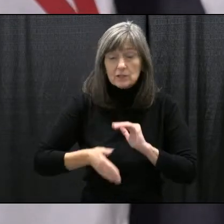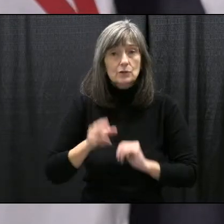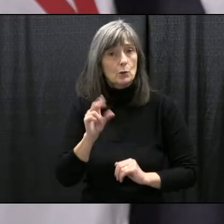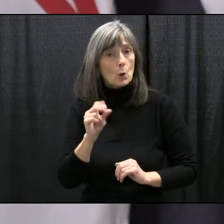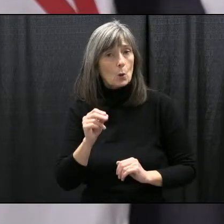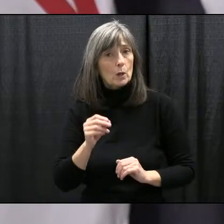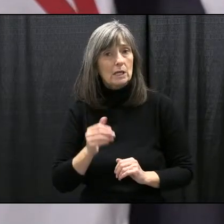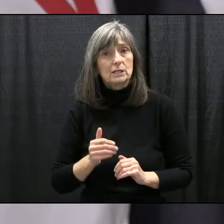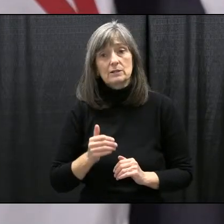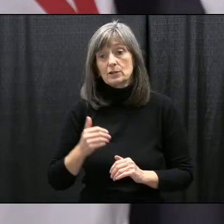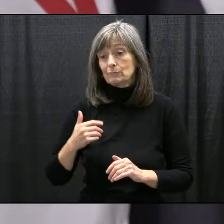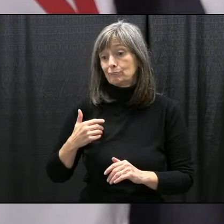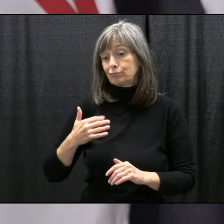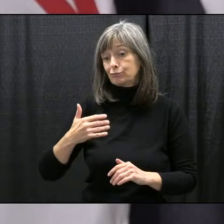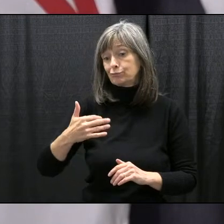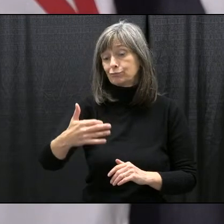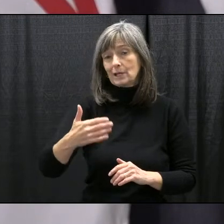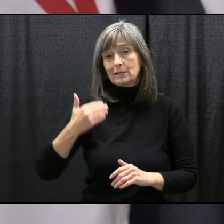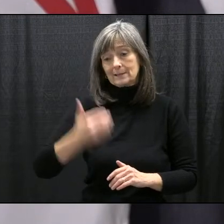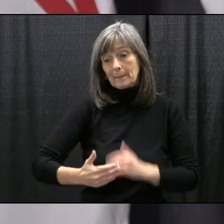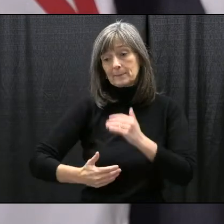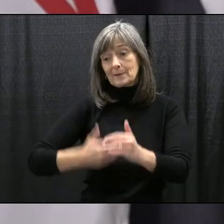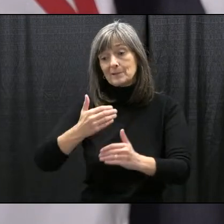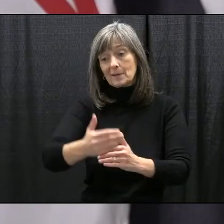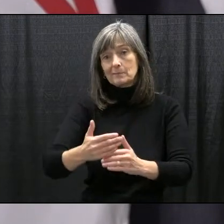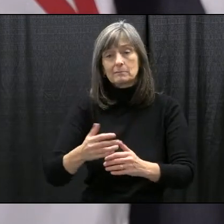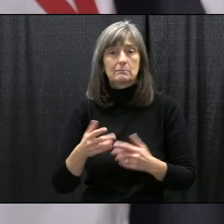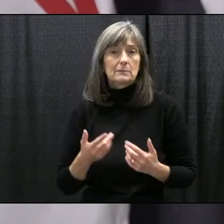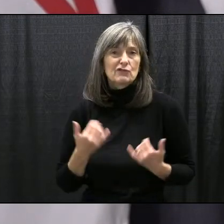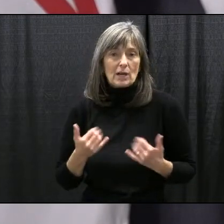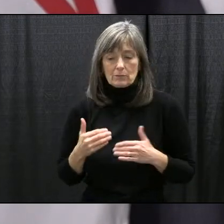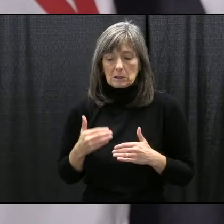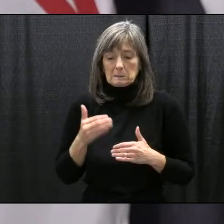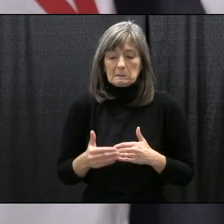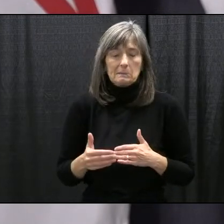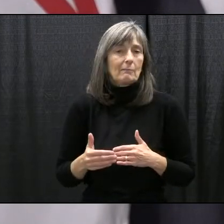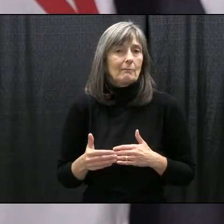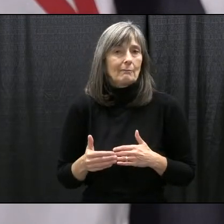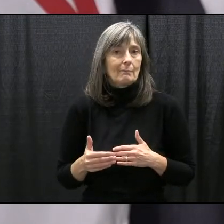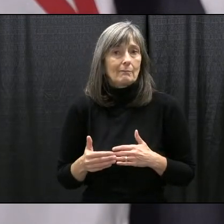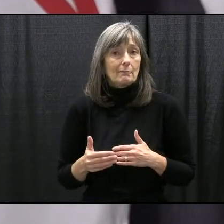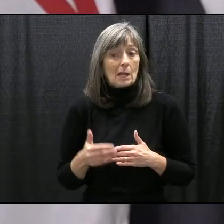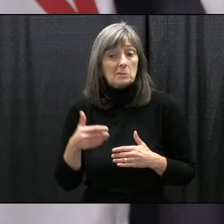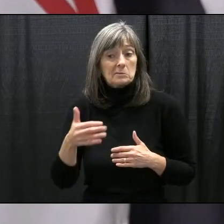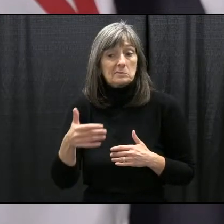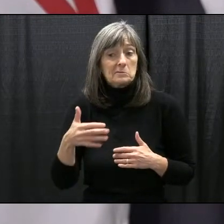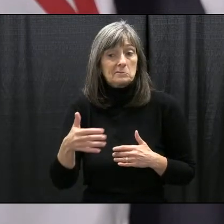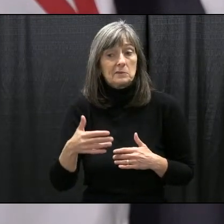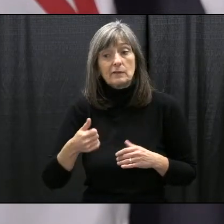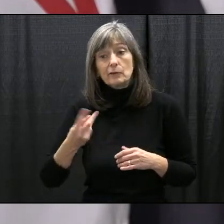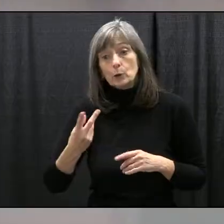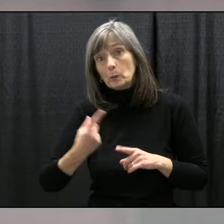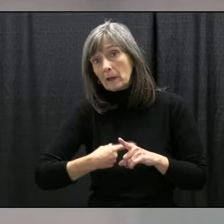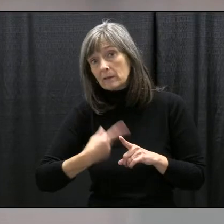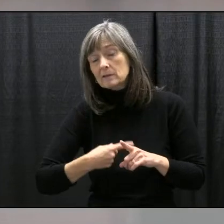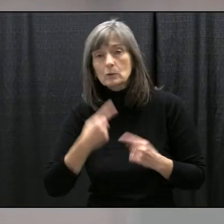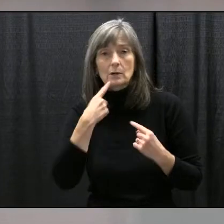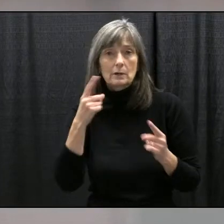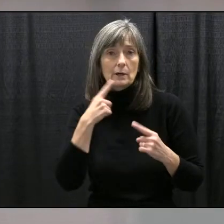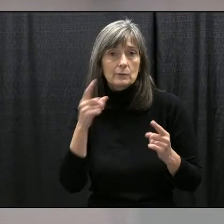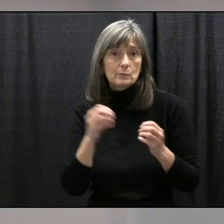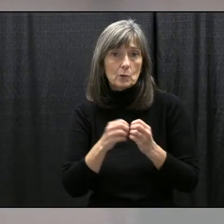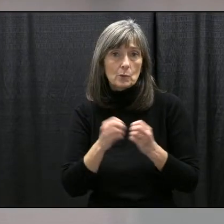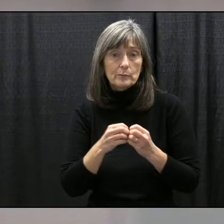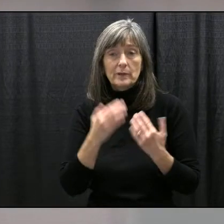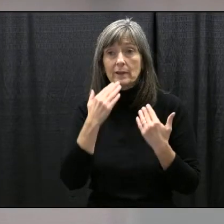simply the next step on the journey, and I look to being able to announce further ones over coming weeks and months. So thank you very much for your